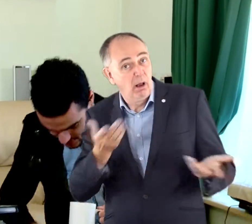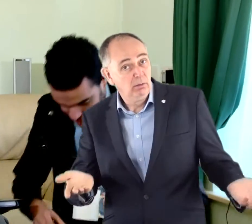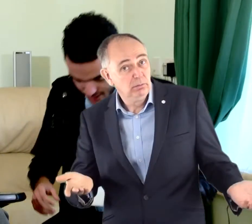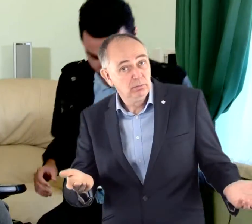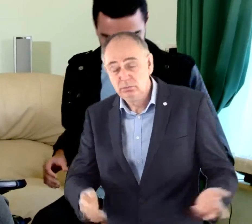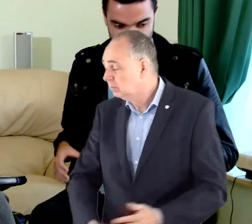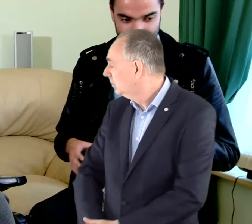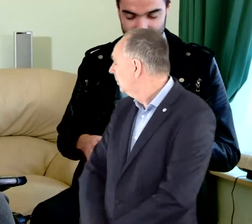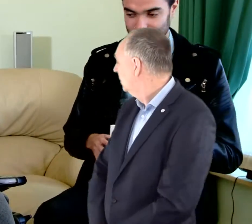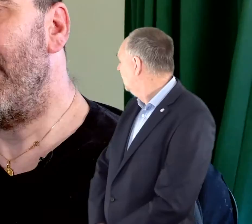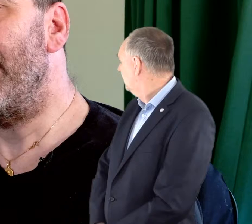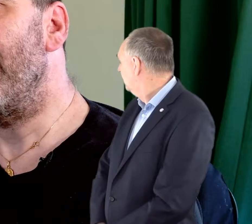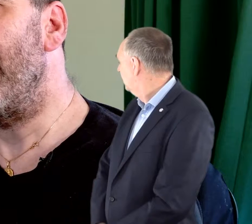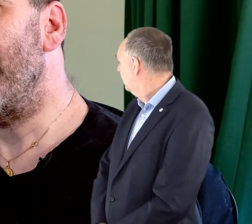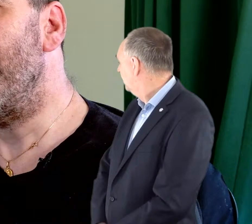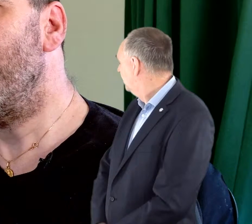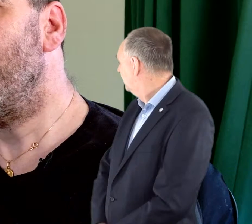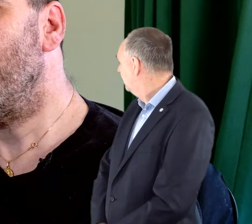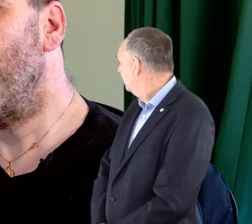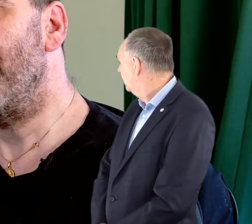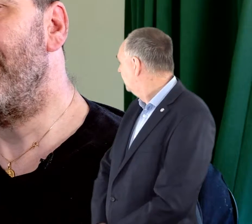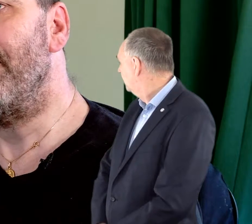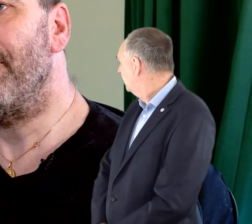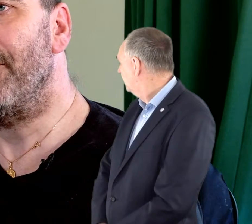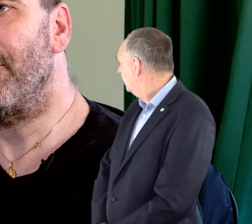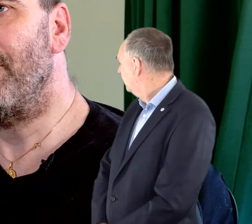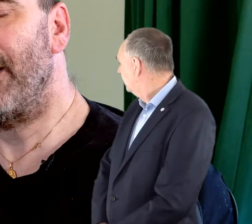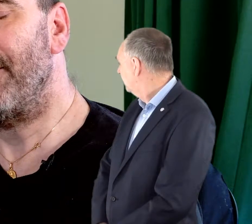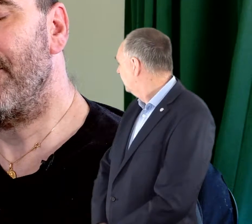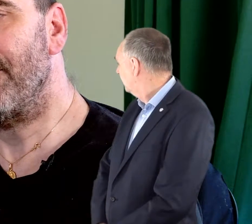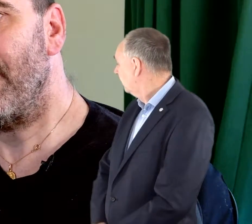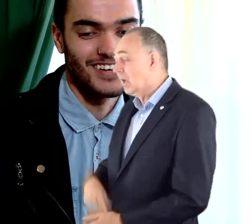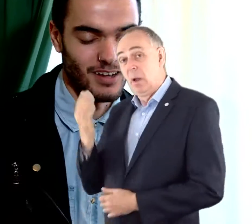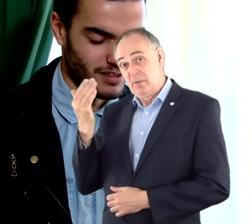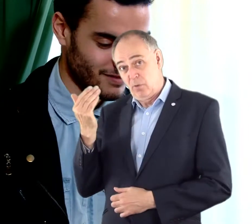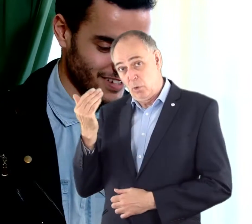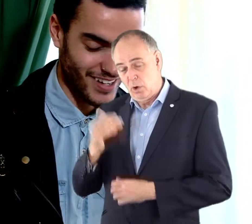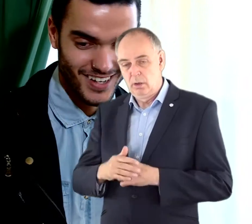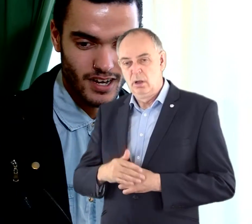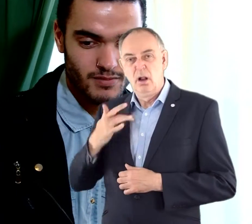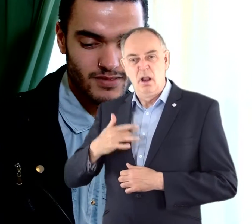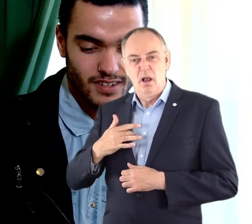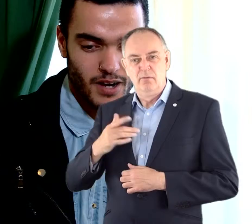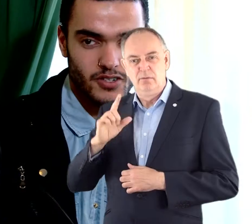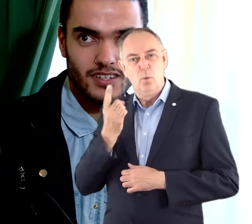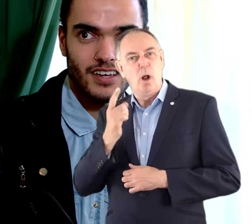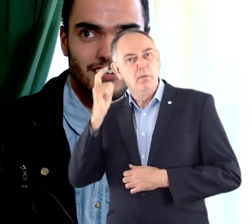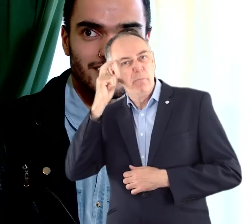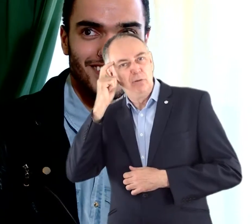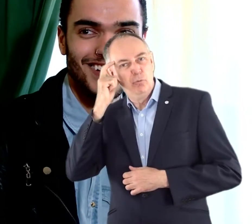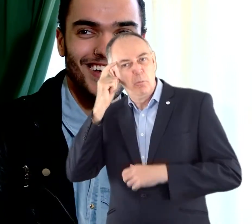as much as possible. I was living in a one-bedroom first floor flat at the time,